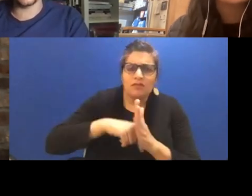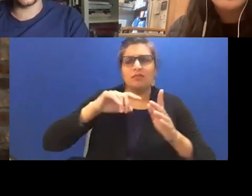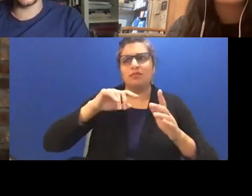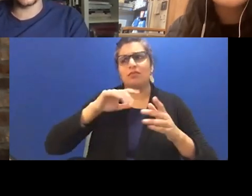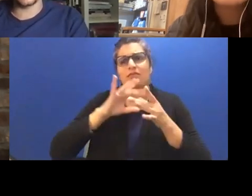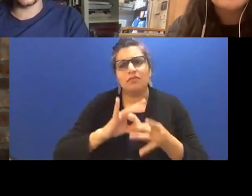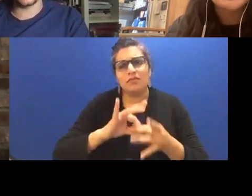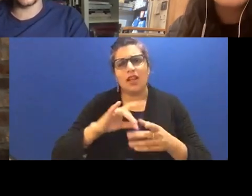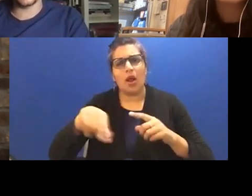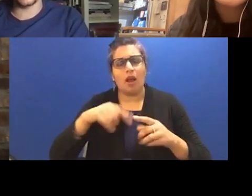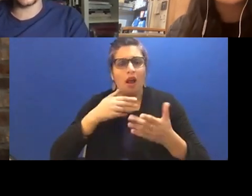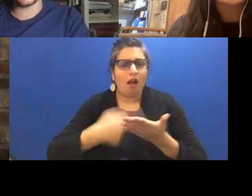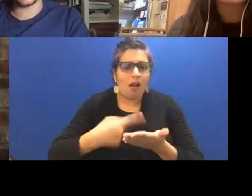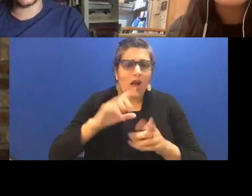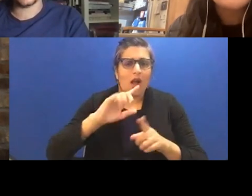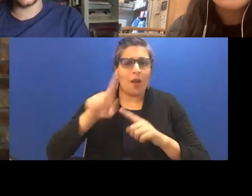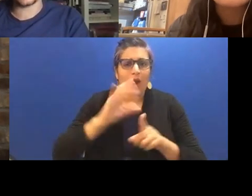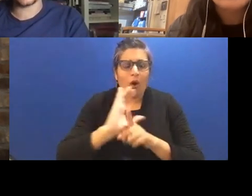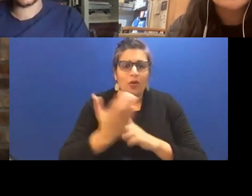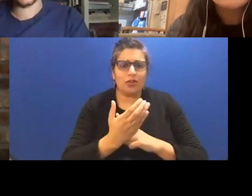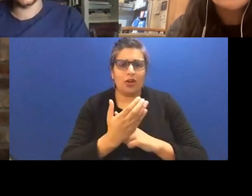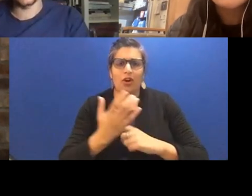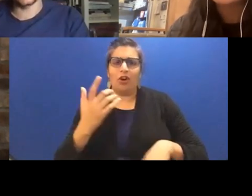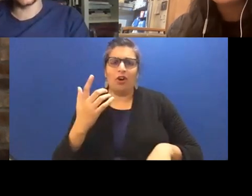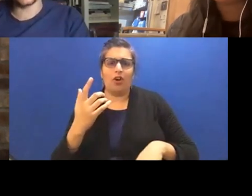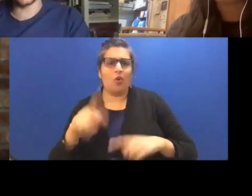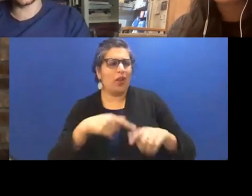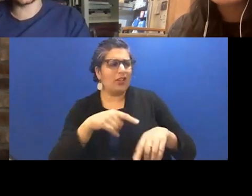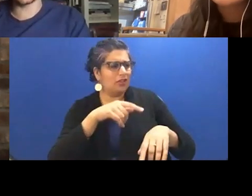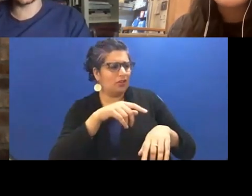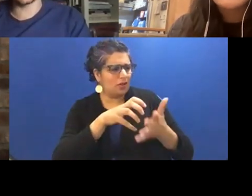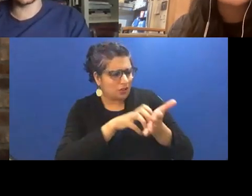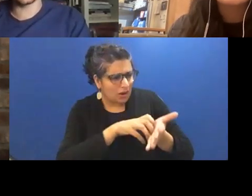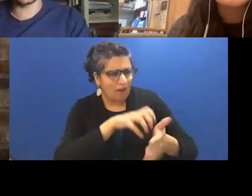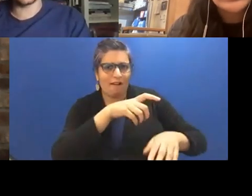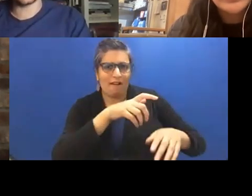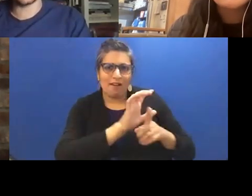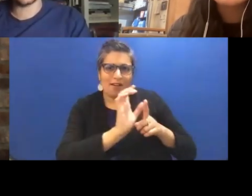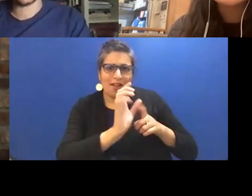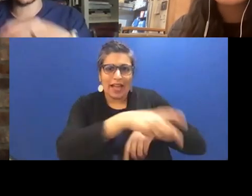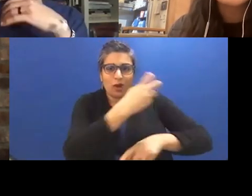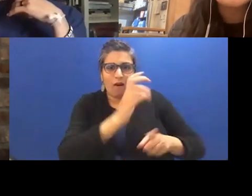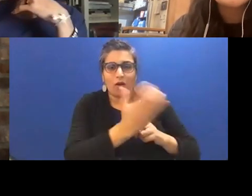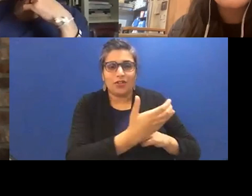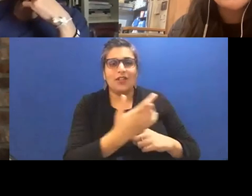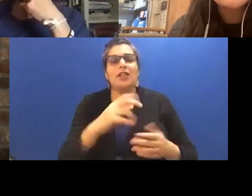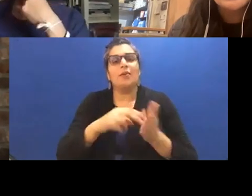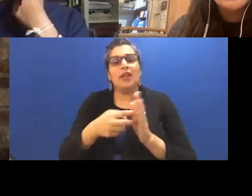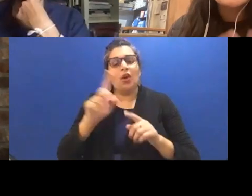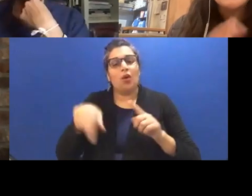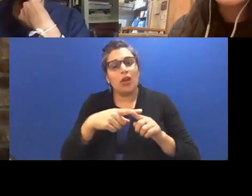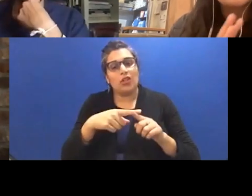he says, you know, I feel like I'm stretching culture. And I asked him, what does that mean when you stretch culture? And he told me something that I could never forget. It means that when you can